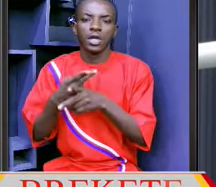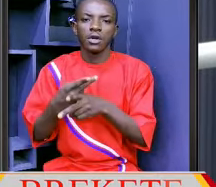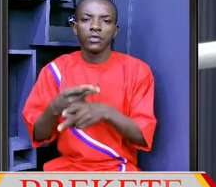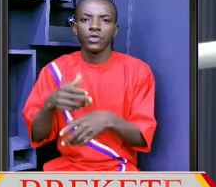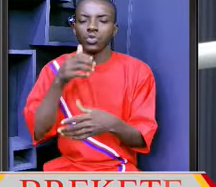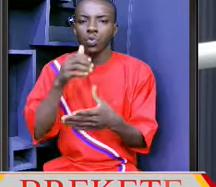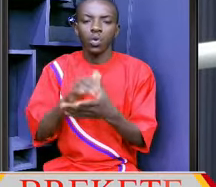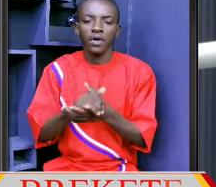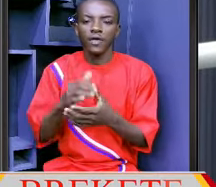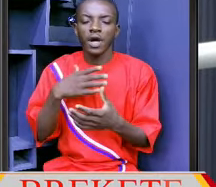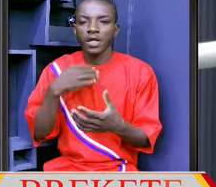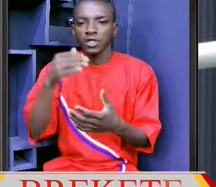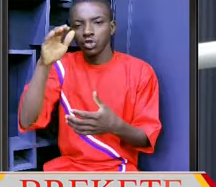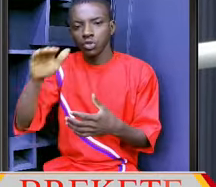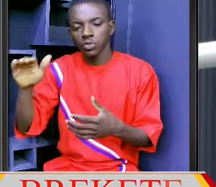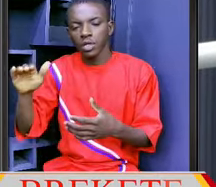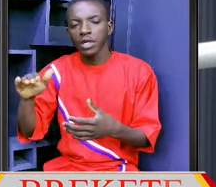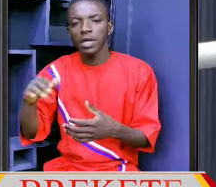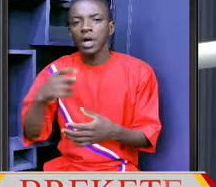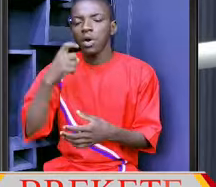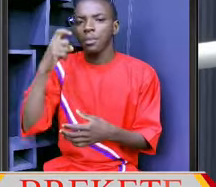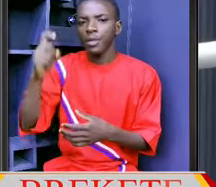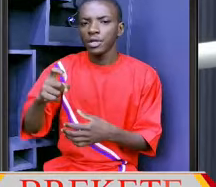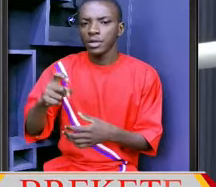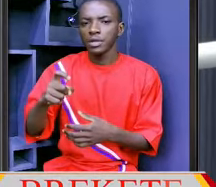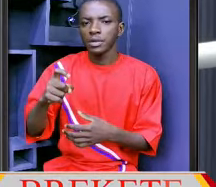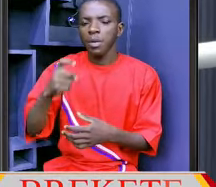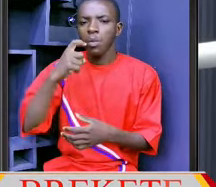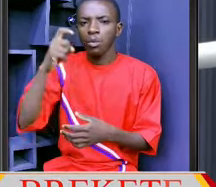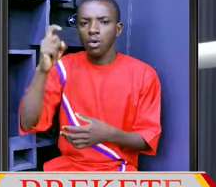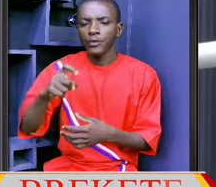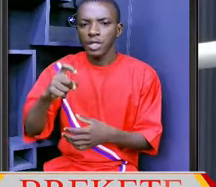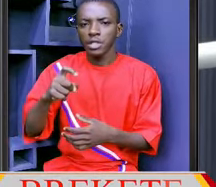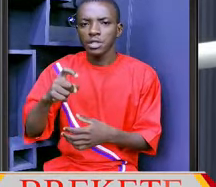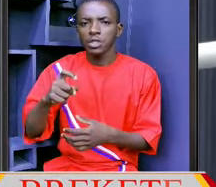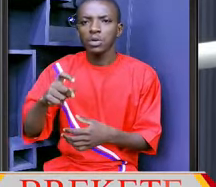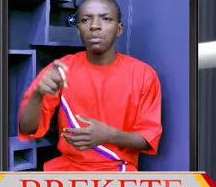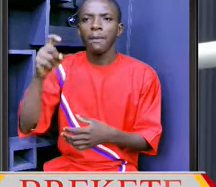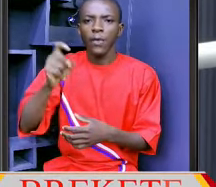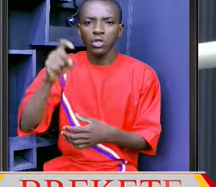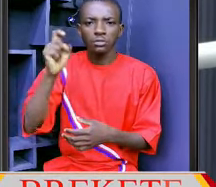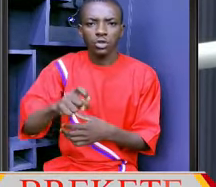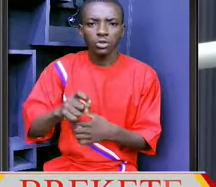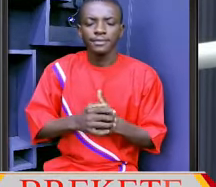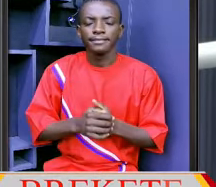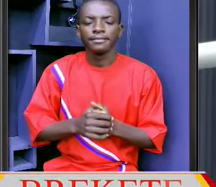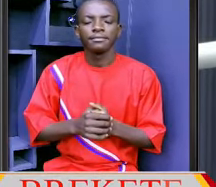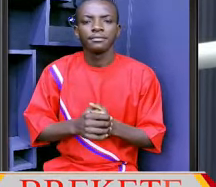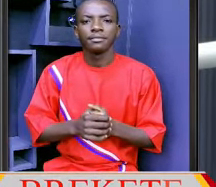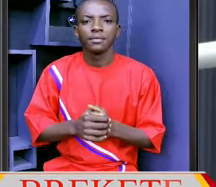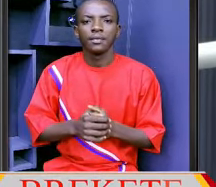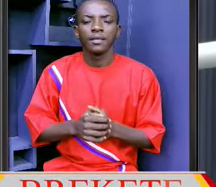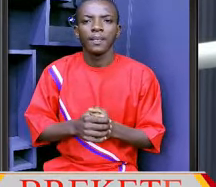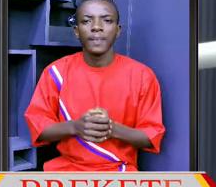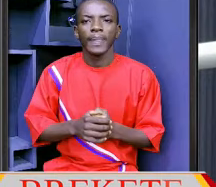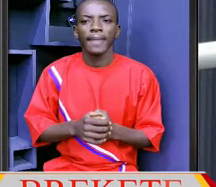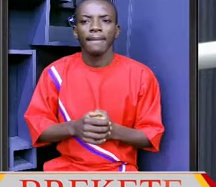and children. No, mandatory, obligatory, dole.